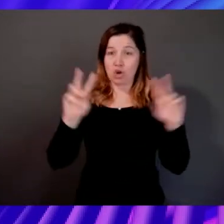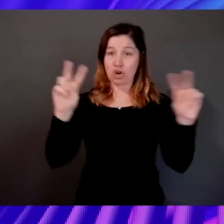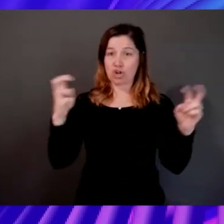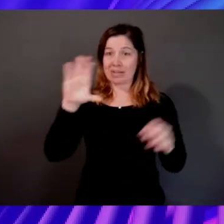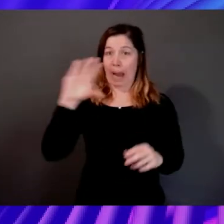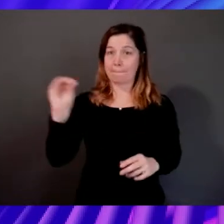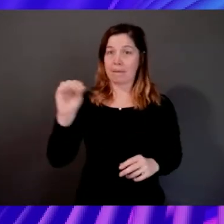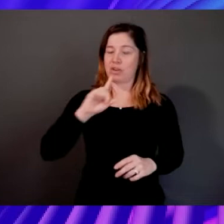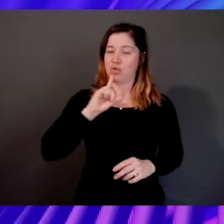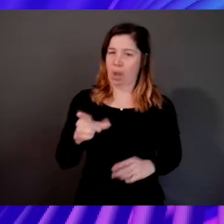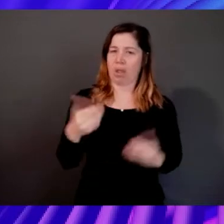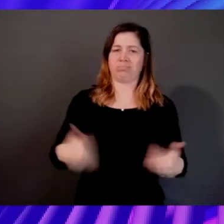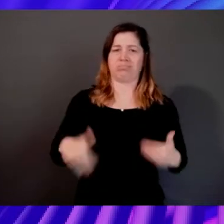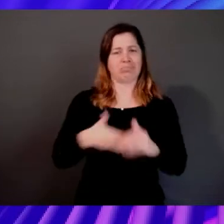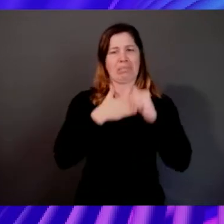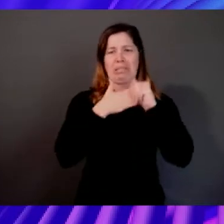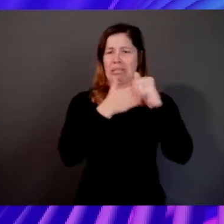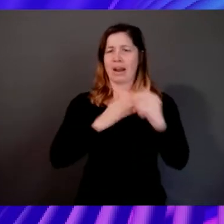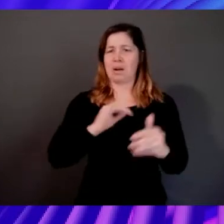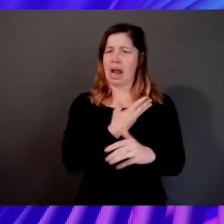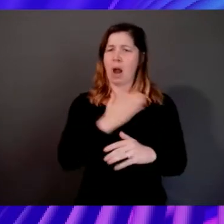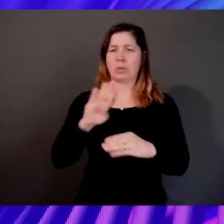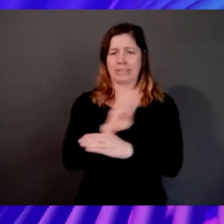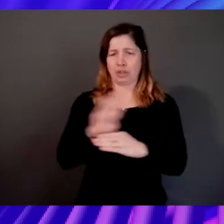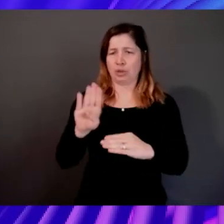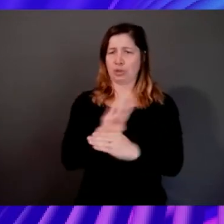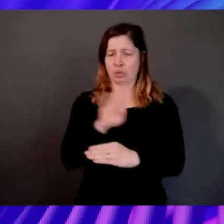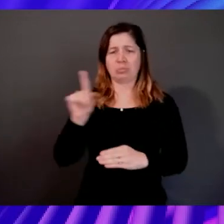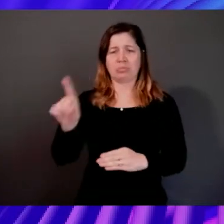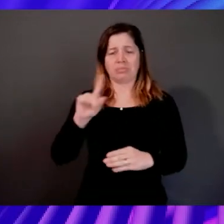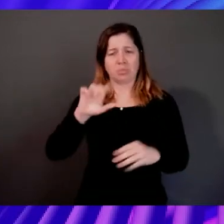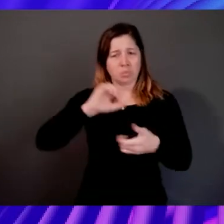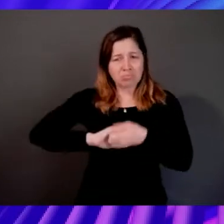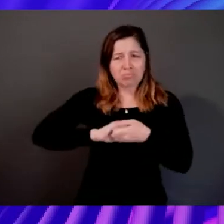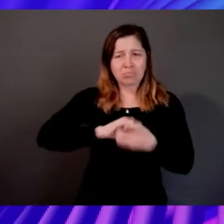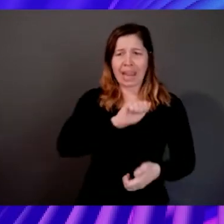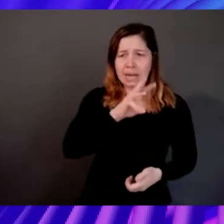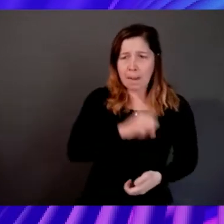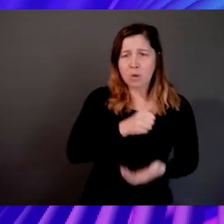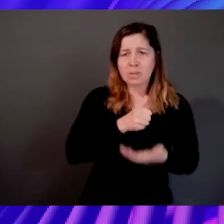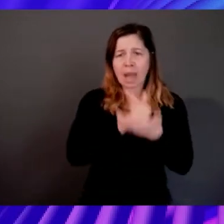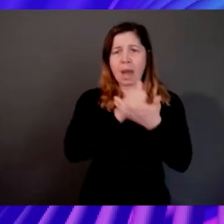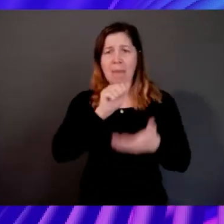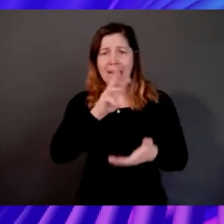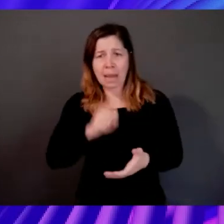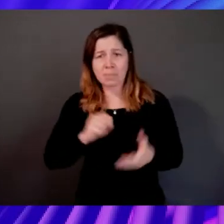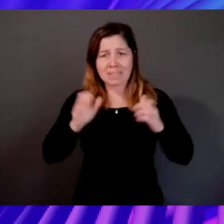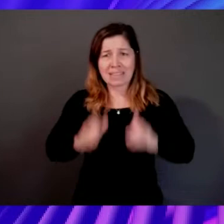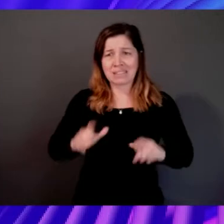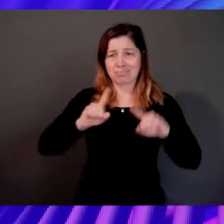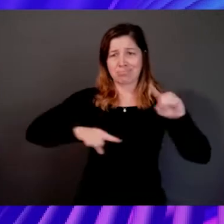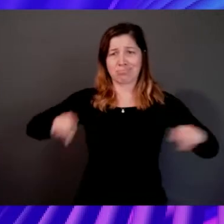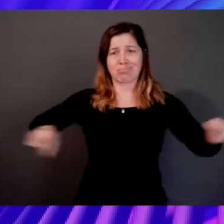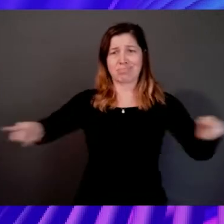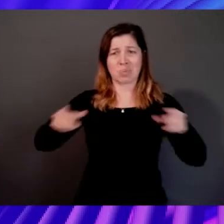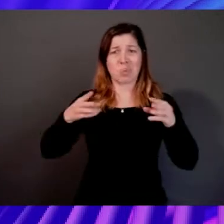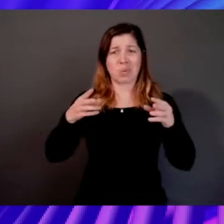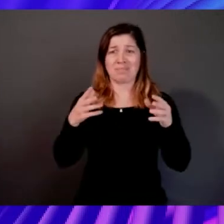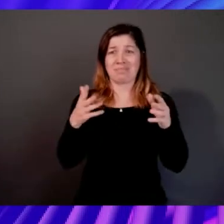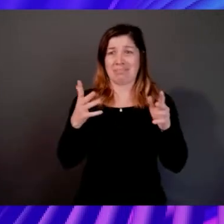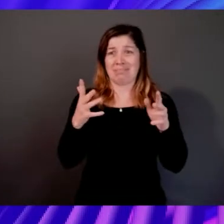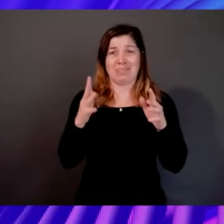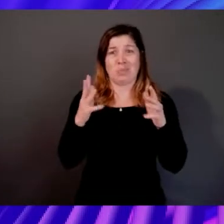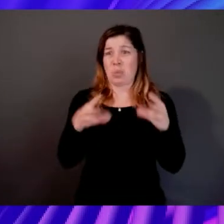truly, in the security area, and we really work with AWS and help AWS customers in a variety of ways, really across all three of